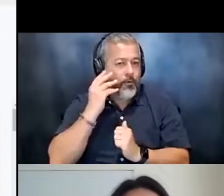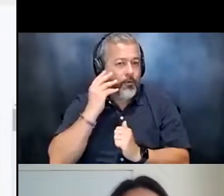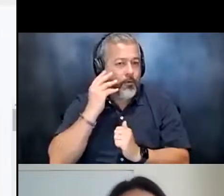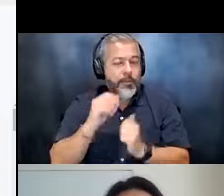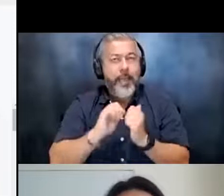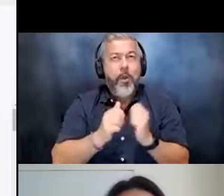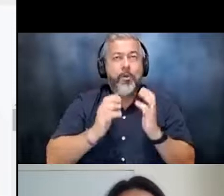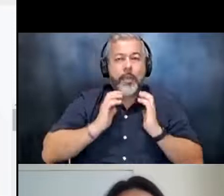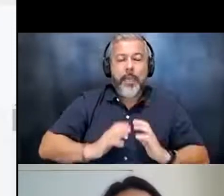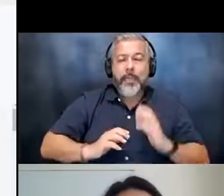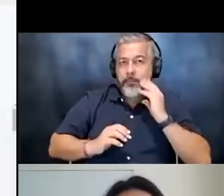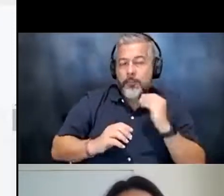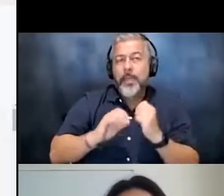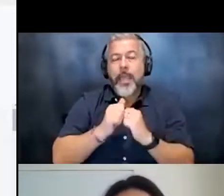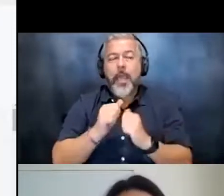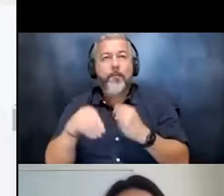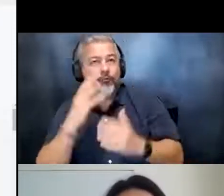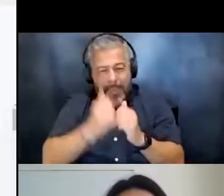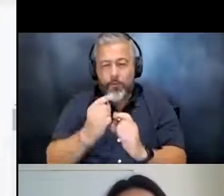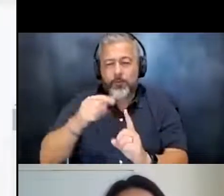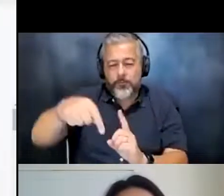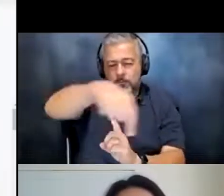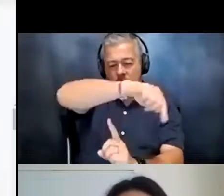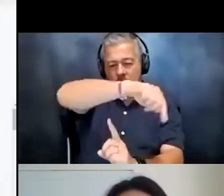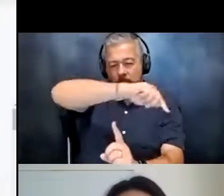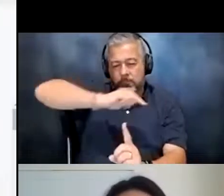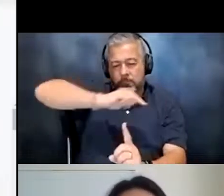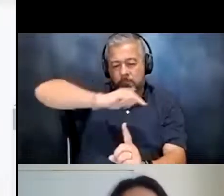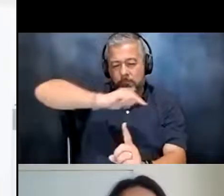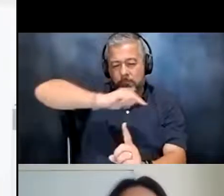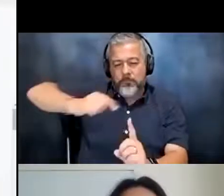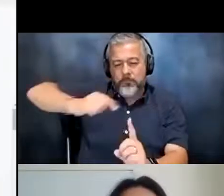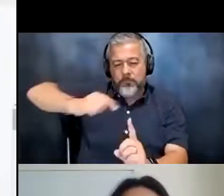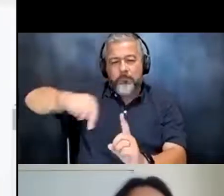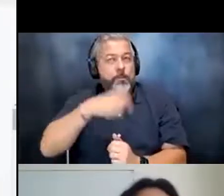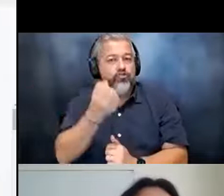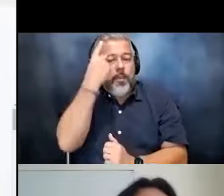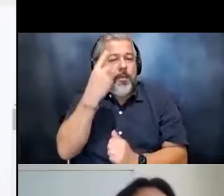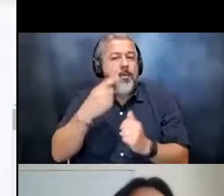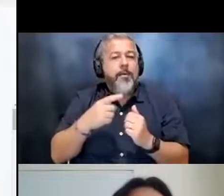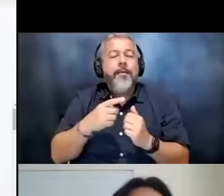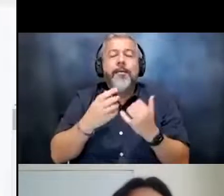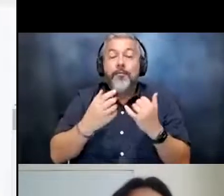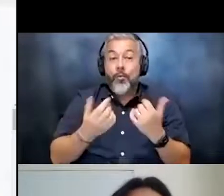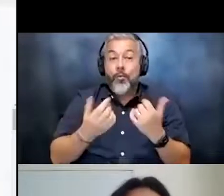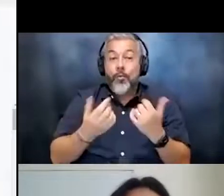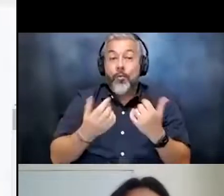it. We're going to need to understand that. So I'll be able to explain how my team can help amplify that.